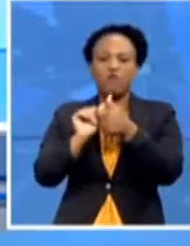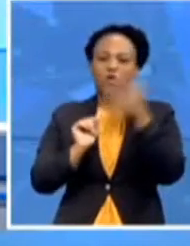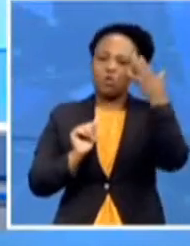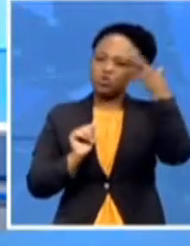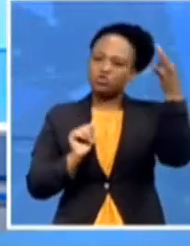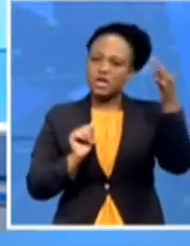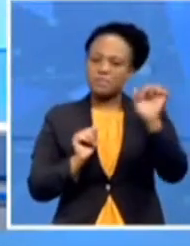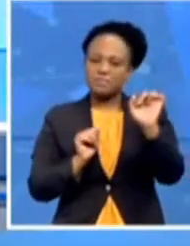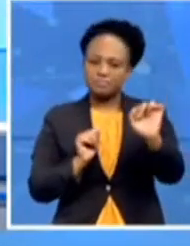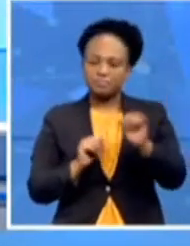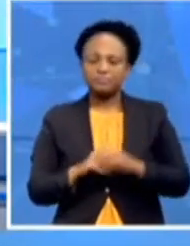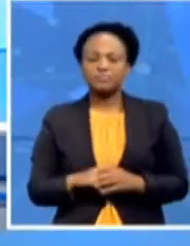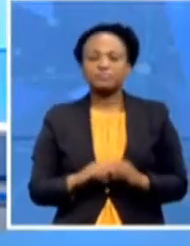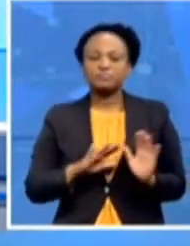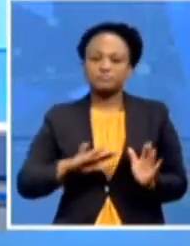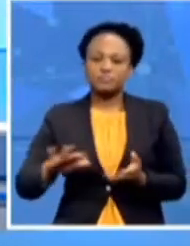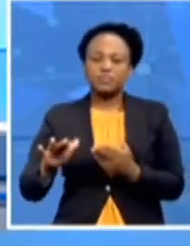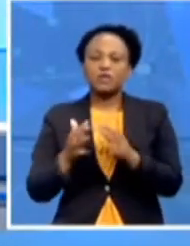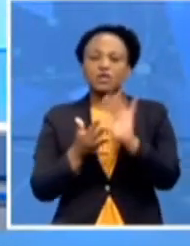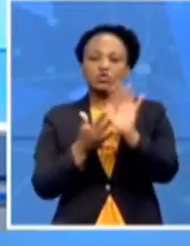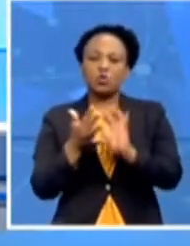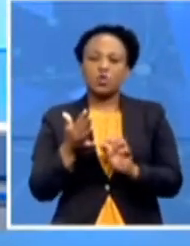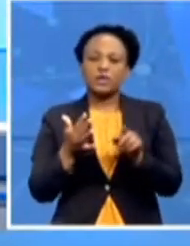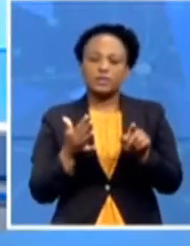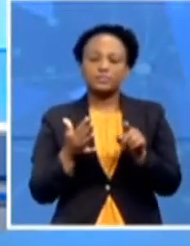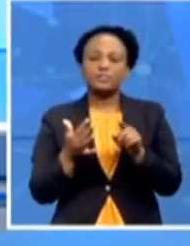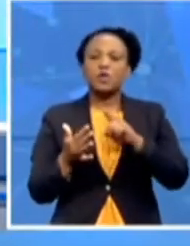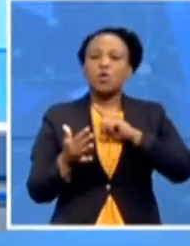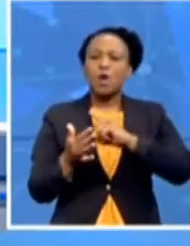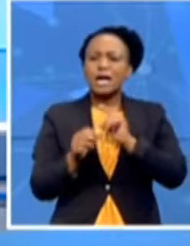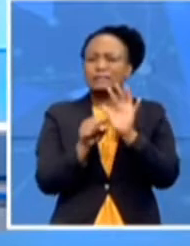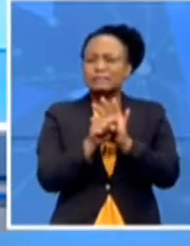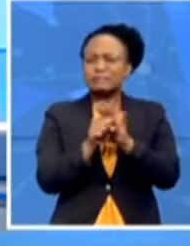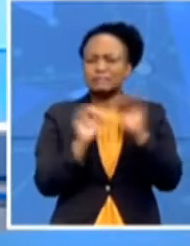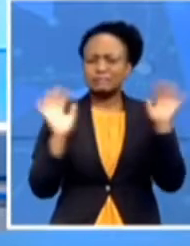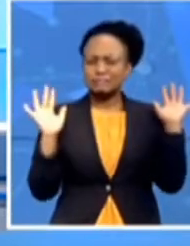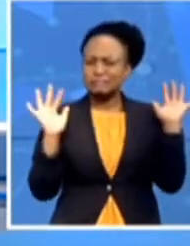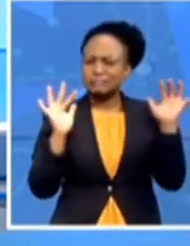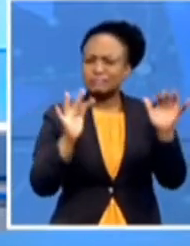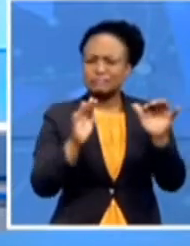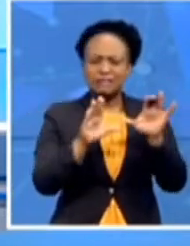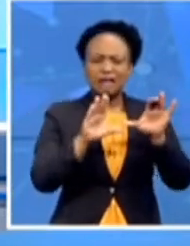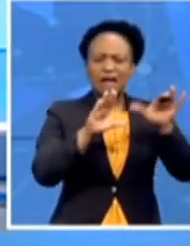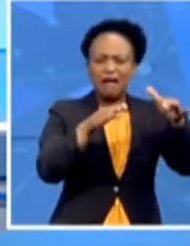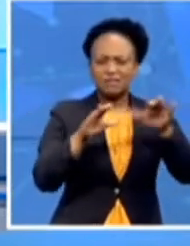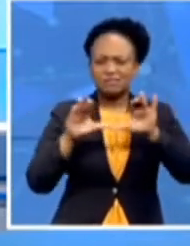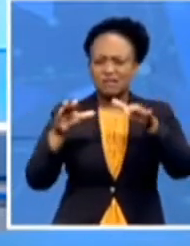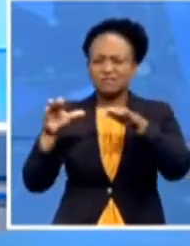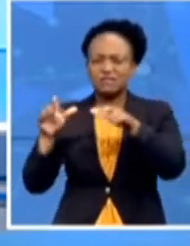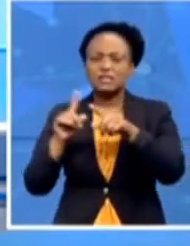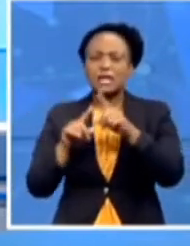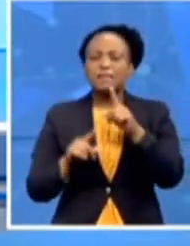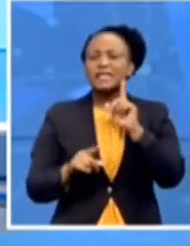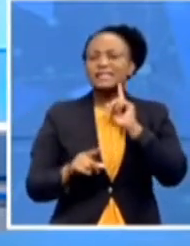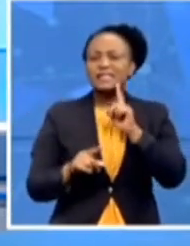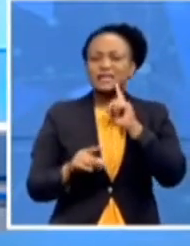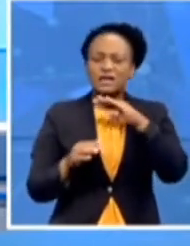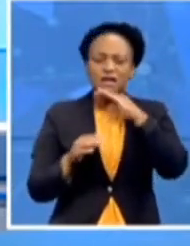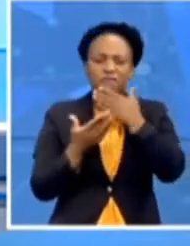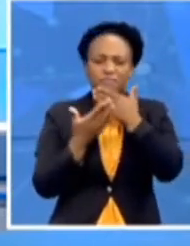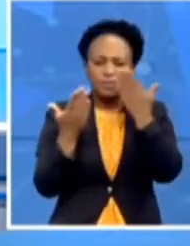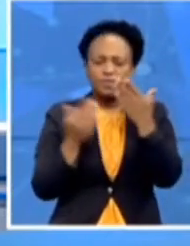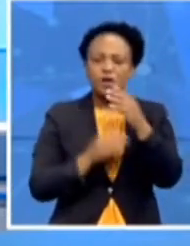overcrowding and a shortage of teachers are still major challenges facing schools in the Eastern Cape. One of these schools facing such challenges is